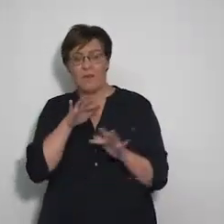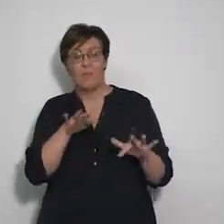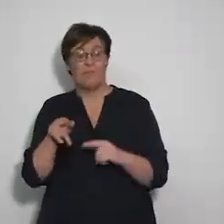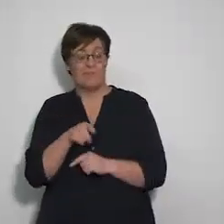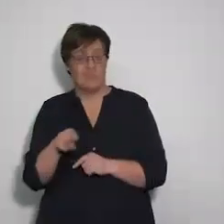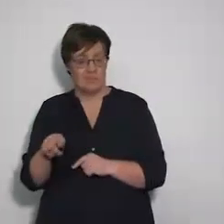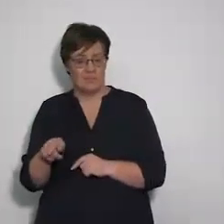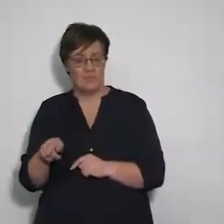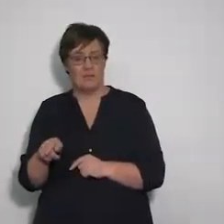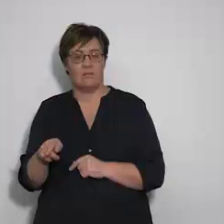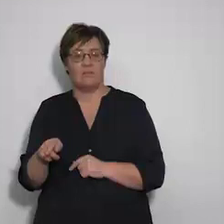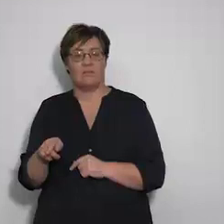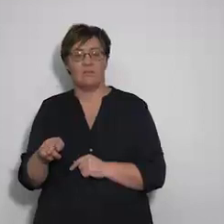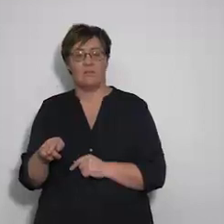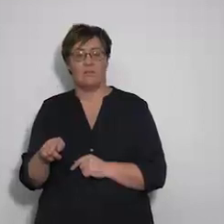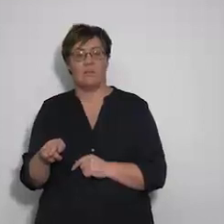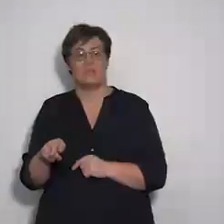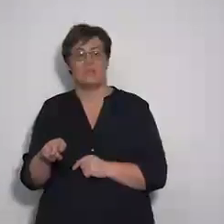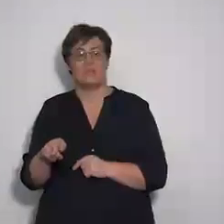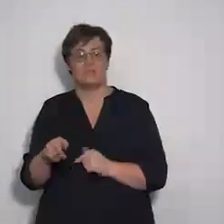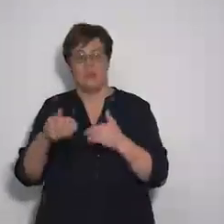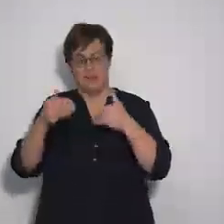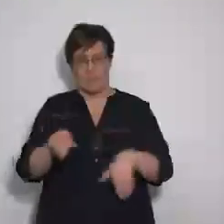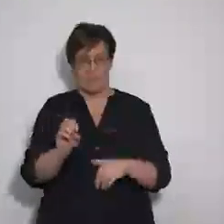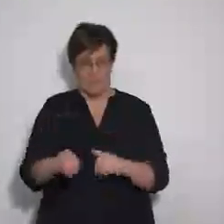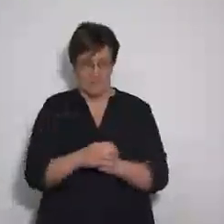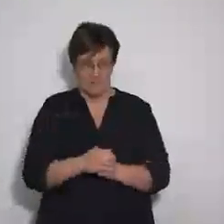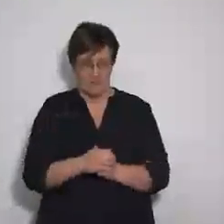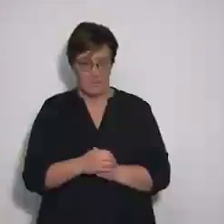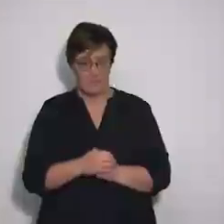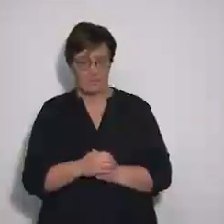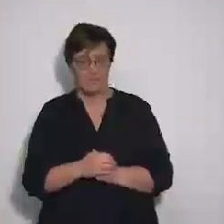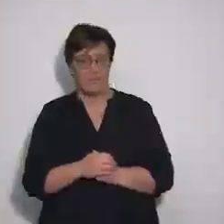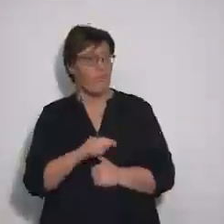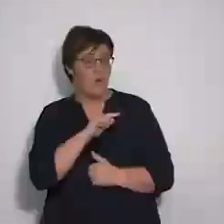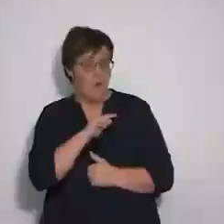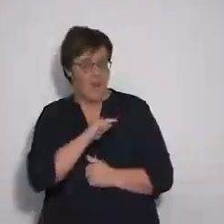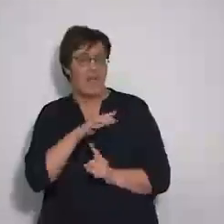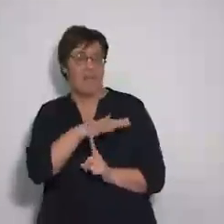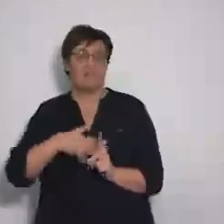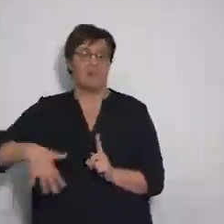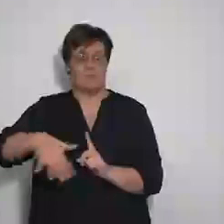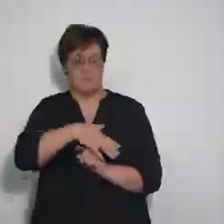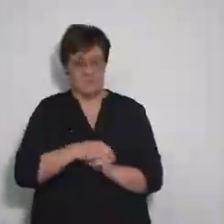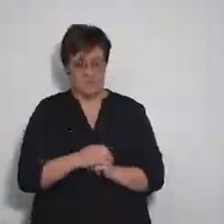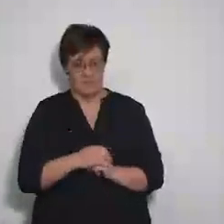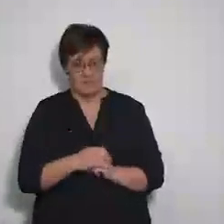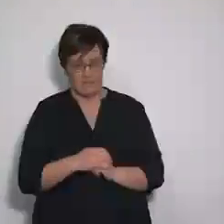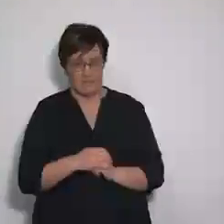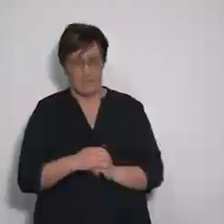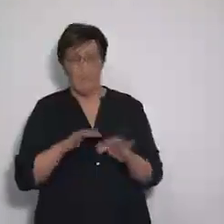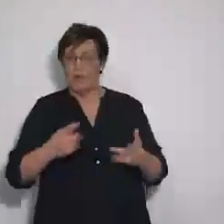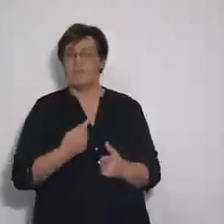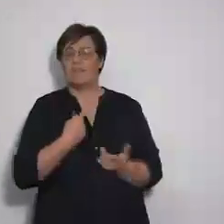that the population is now being limited by the environment, by